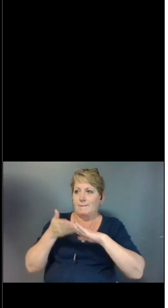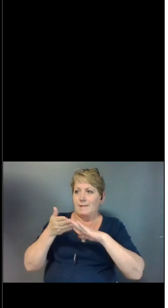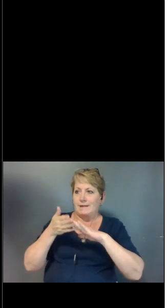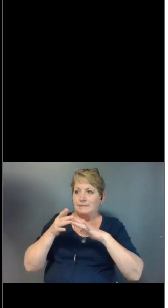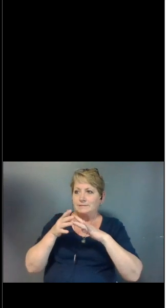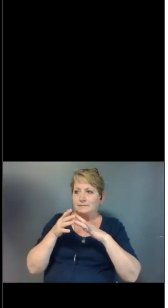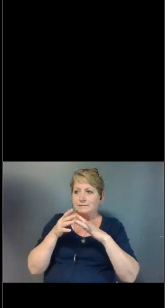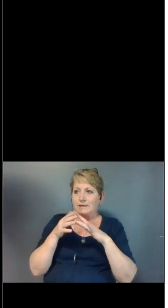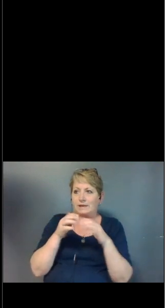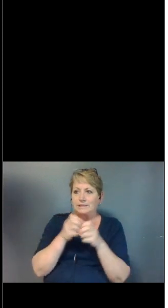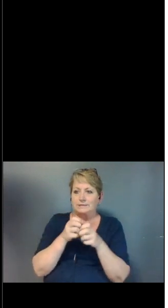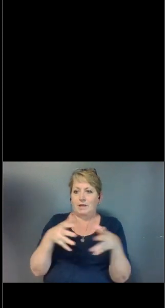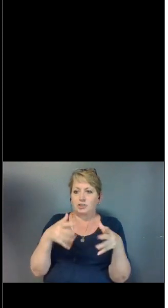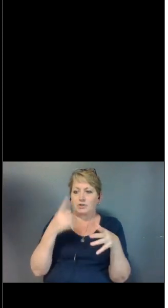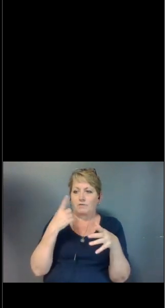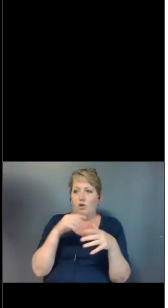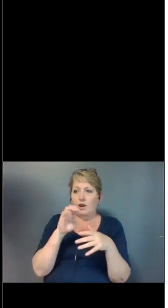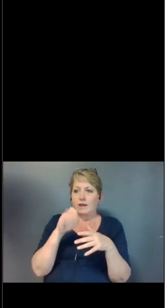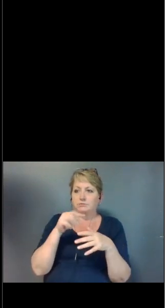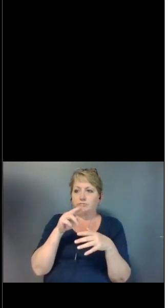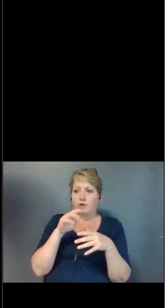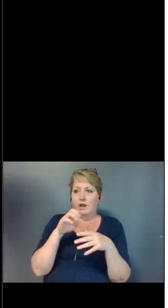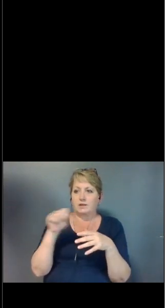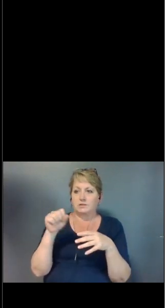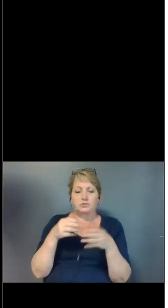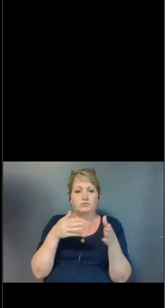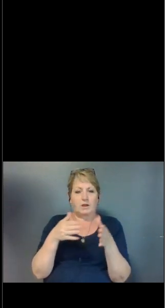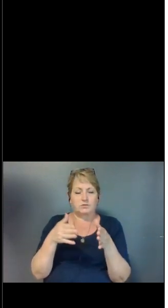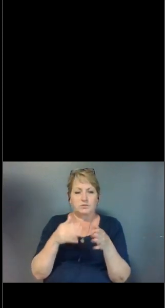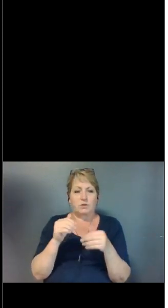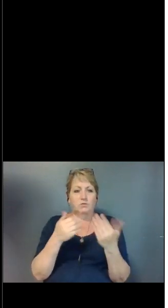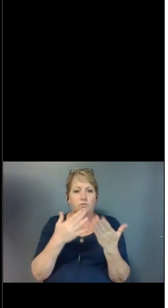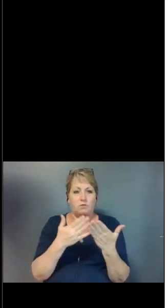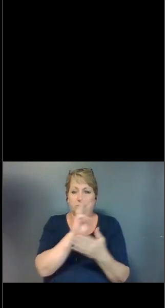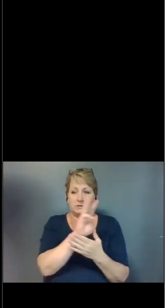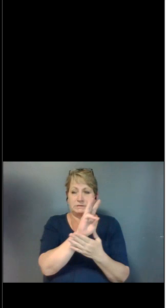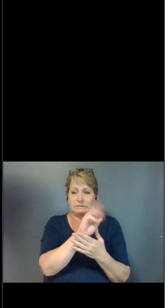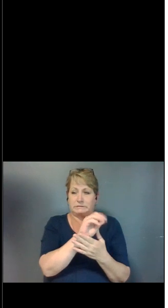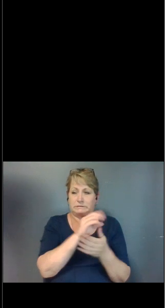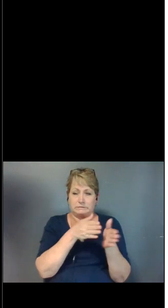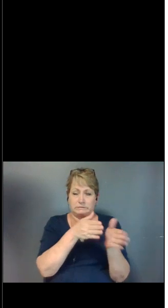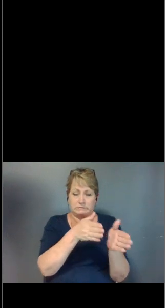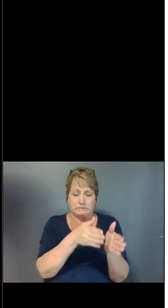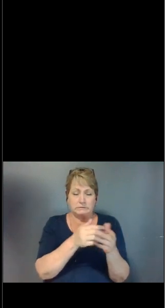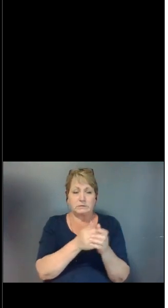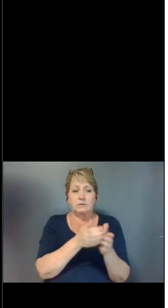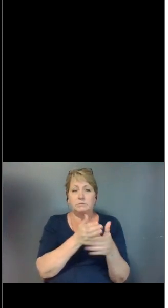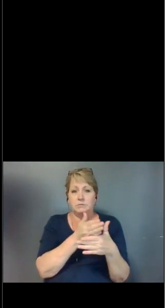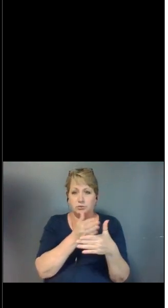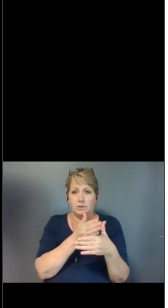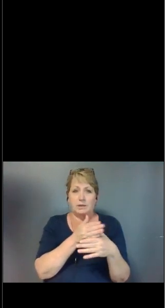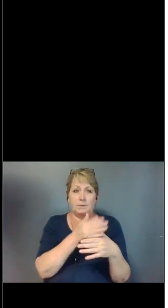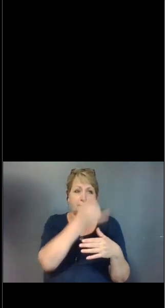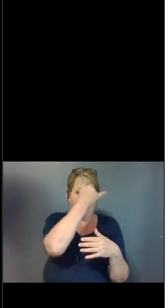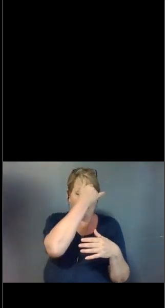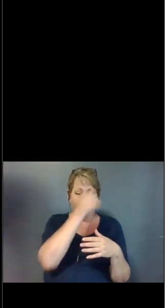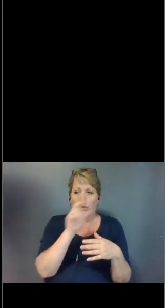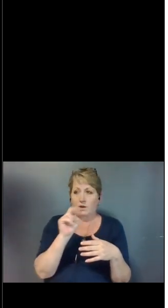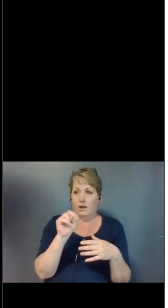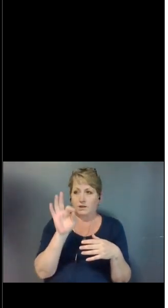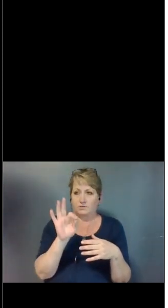routes. For example, the proposed Route 60 to provide express service between Buffalo and Niagara Falls is